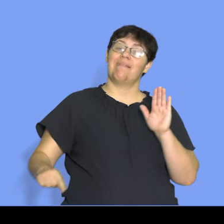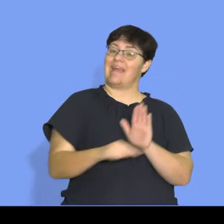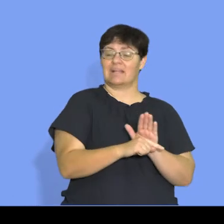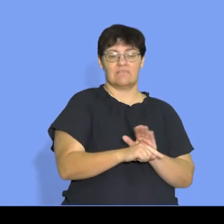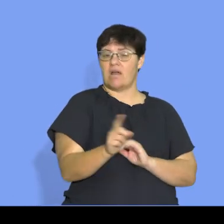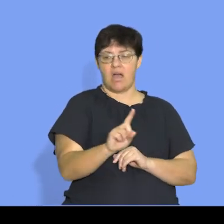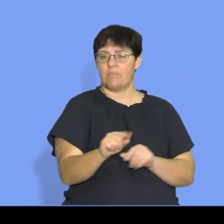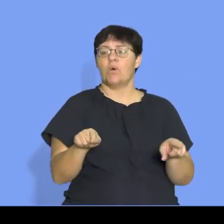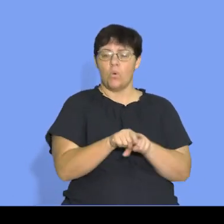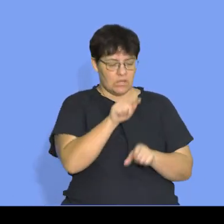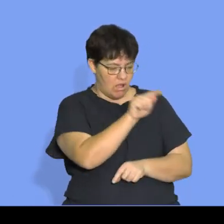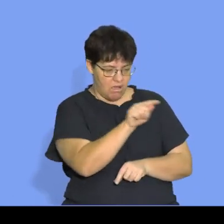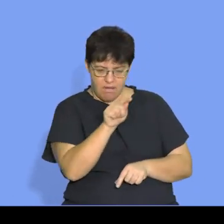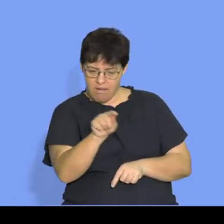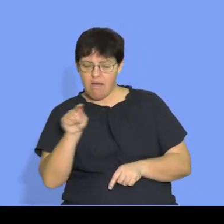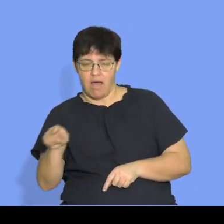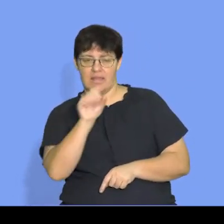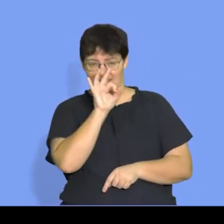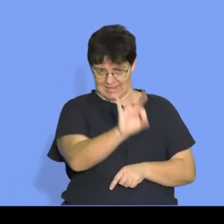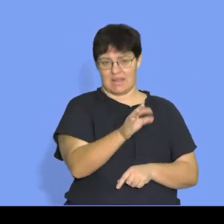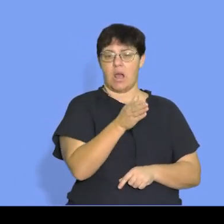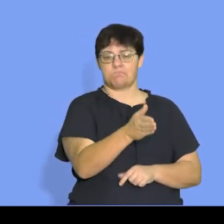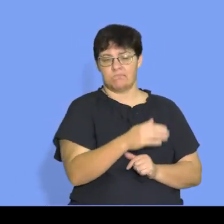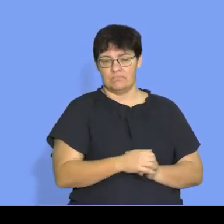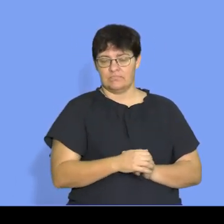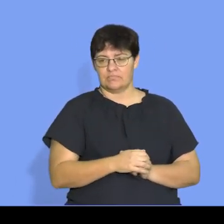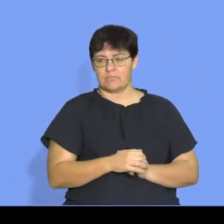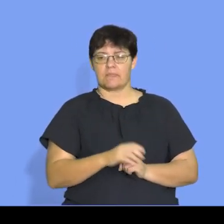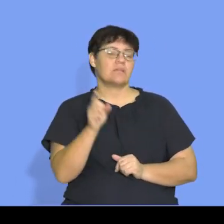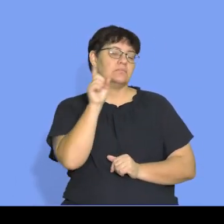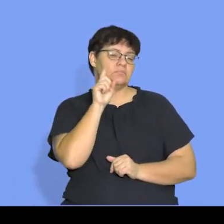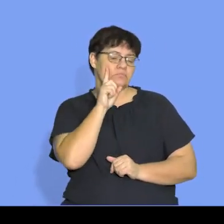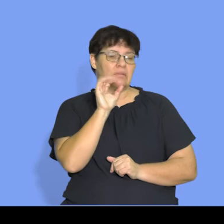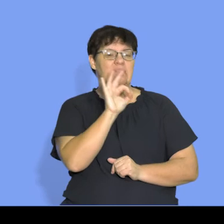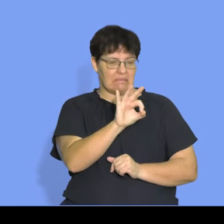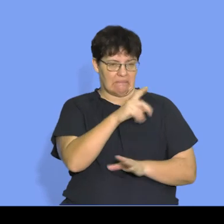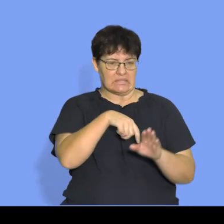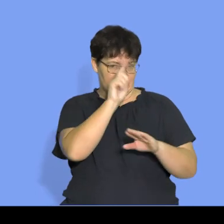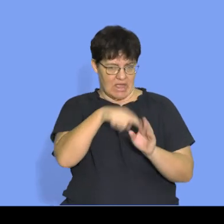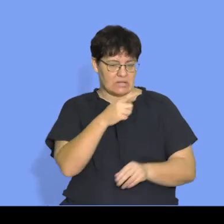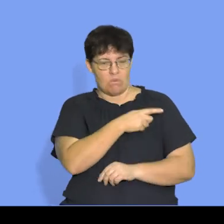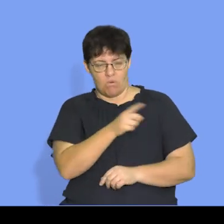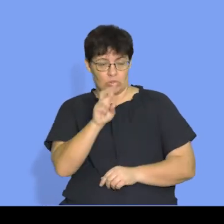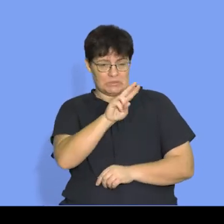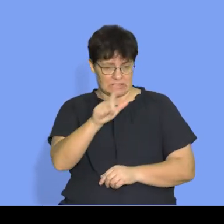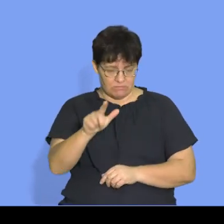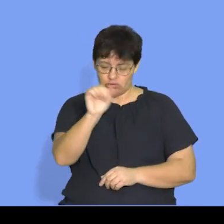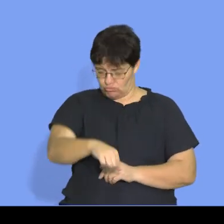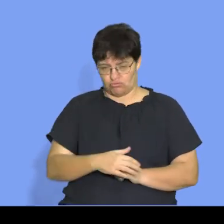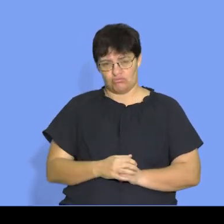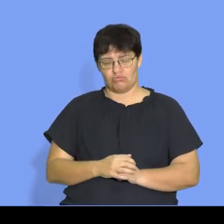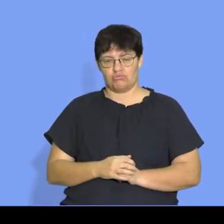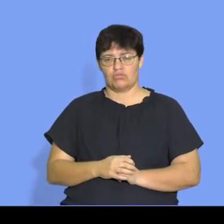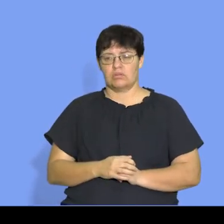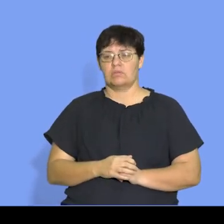will also be the 3 itself, right? So we'll see whether the 3 is divisible in 27. Yes, it goes